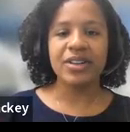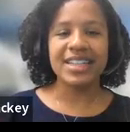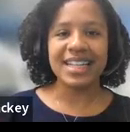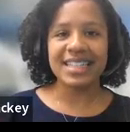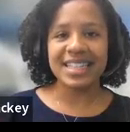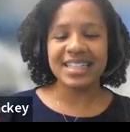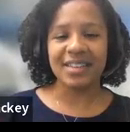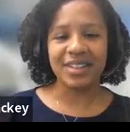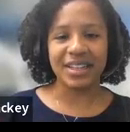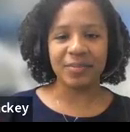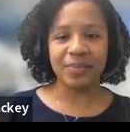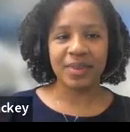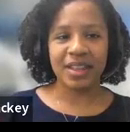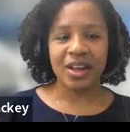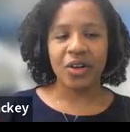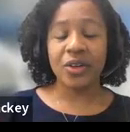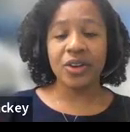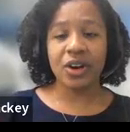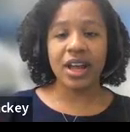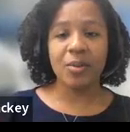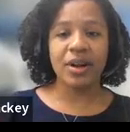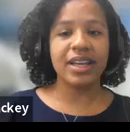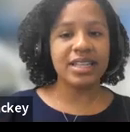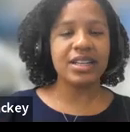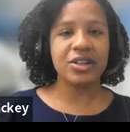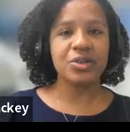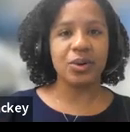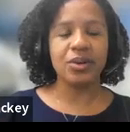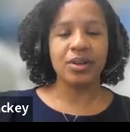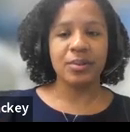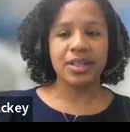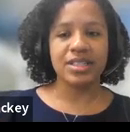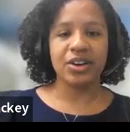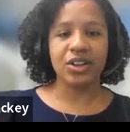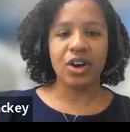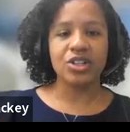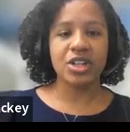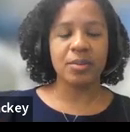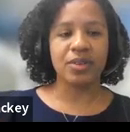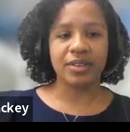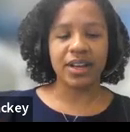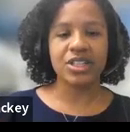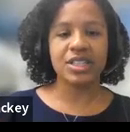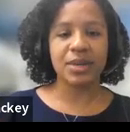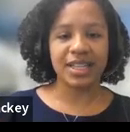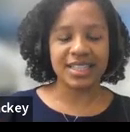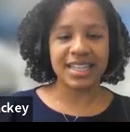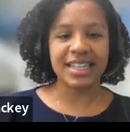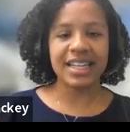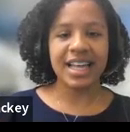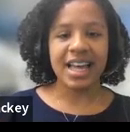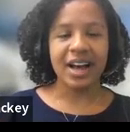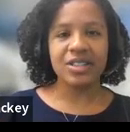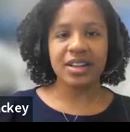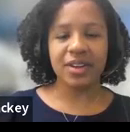was found in 1970. Although the current outbreak is unusual because there are a large number of infections being